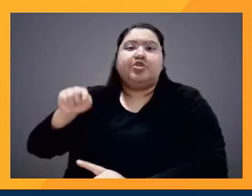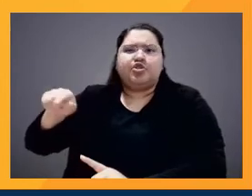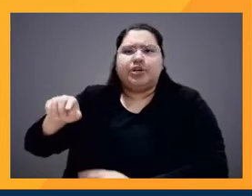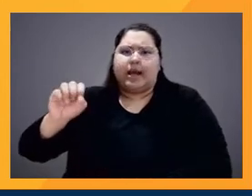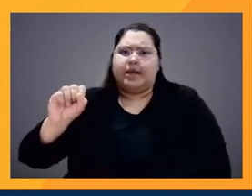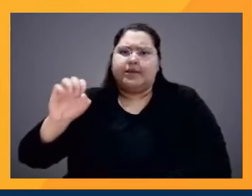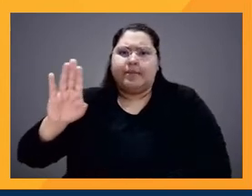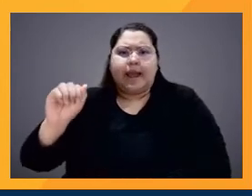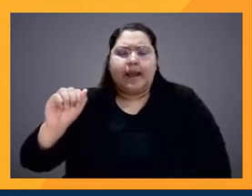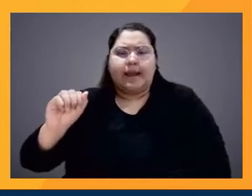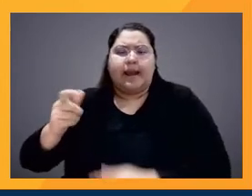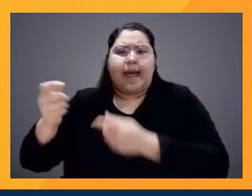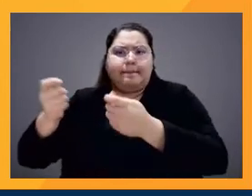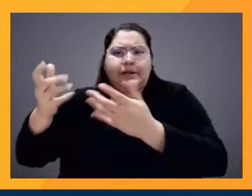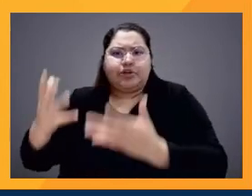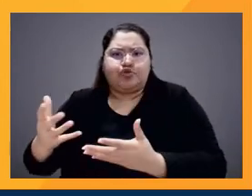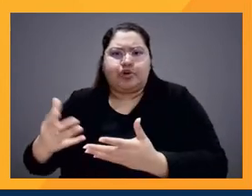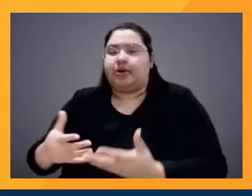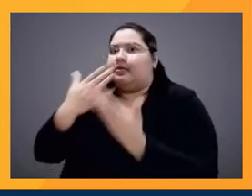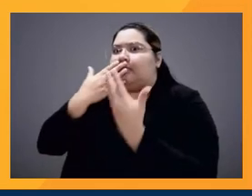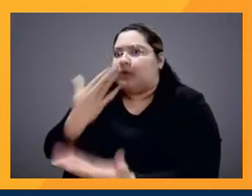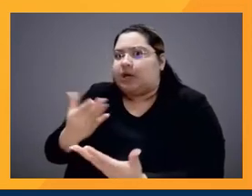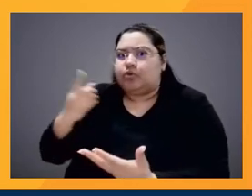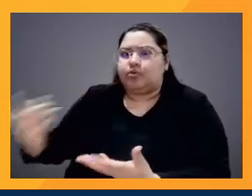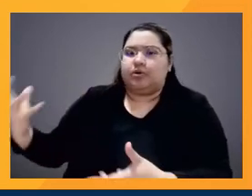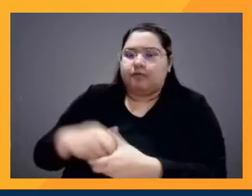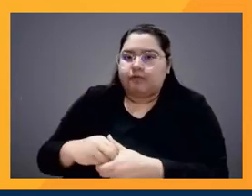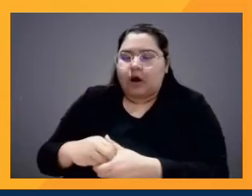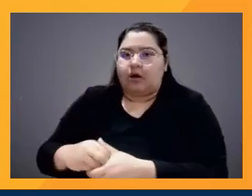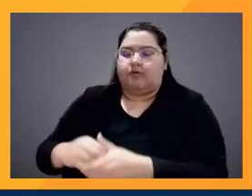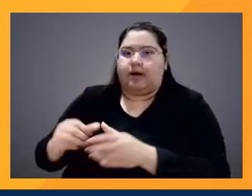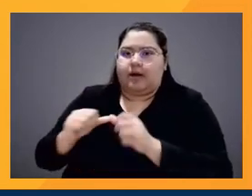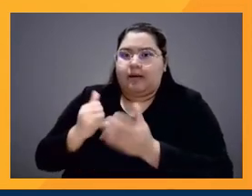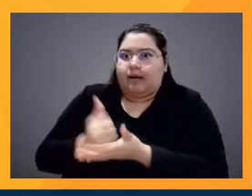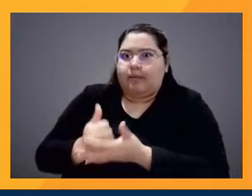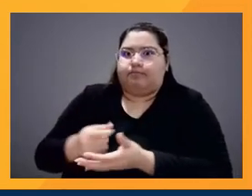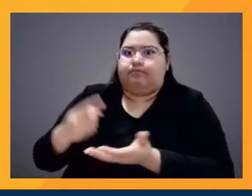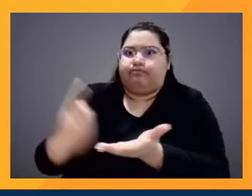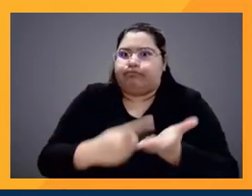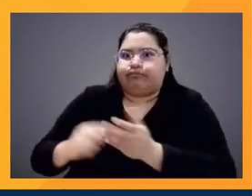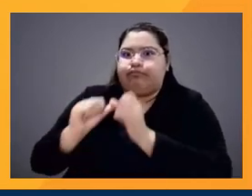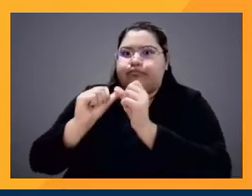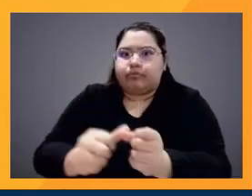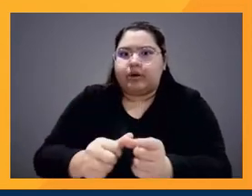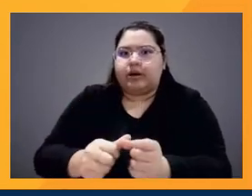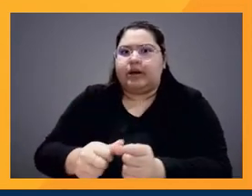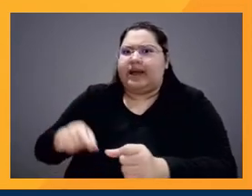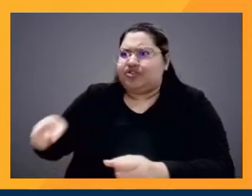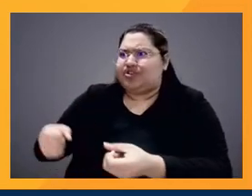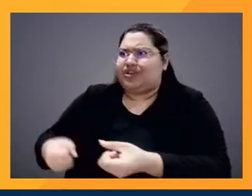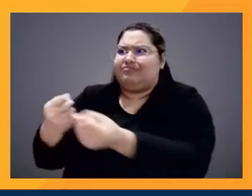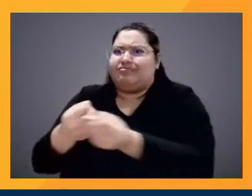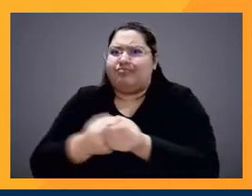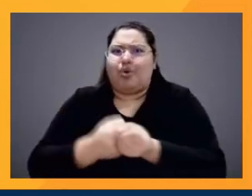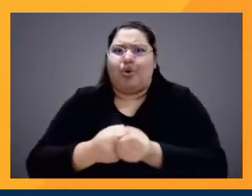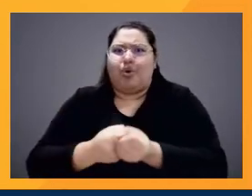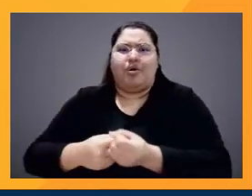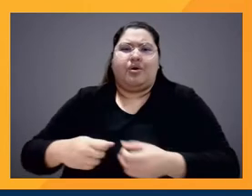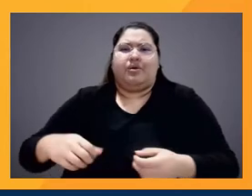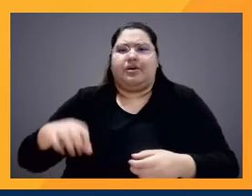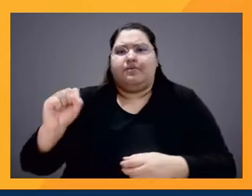community the support it needs to get through this. Now, I'd like to take a moment to thank Isabella Guzman the SBA administrator,